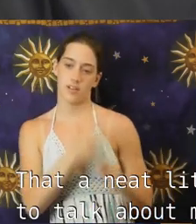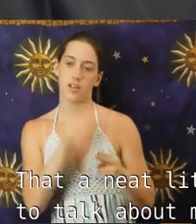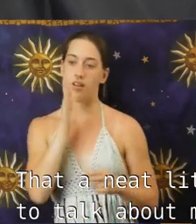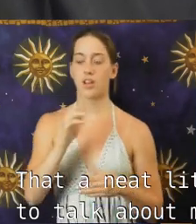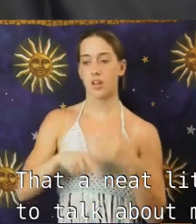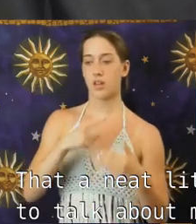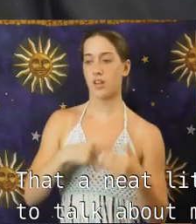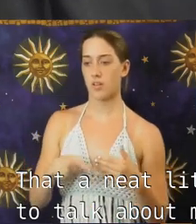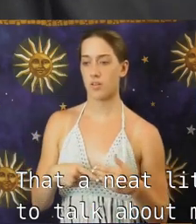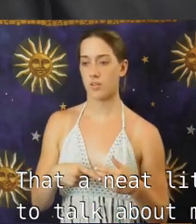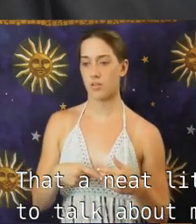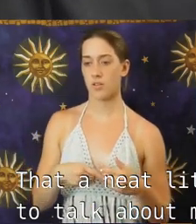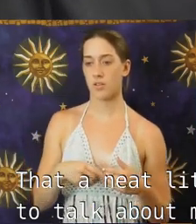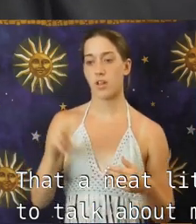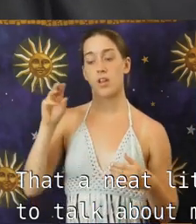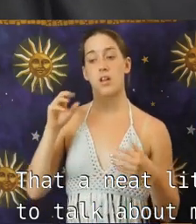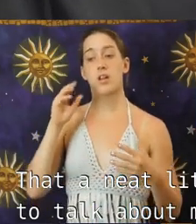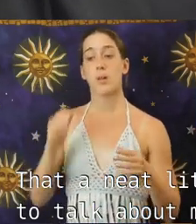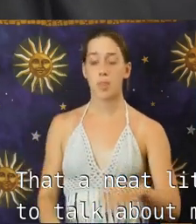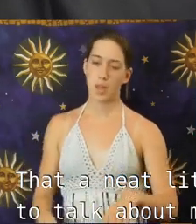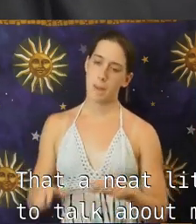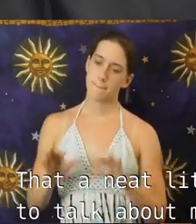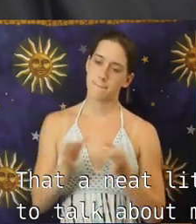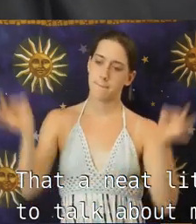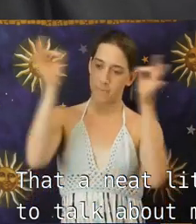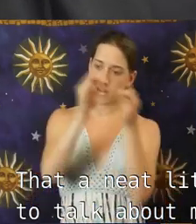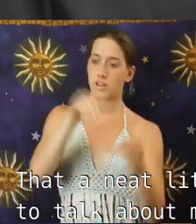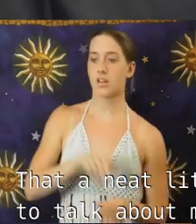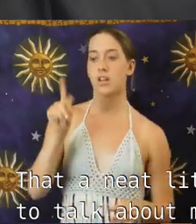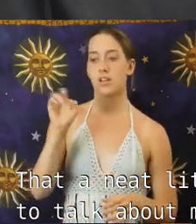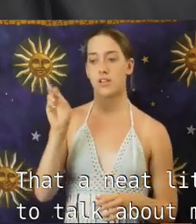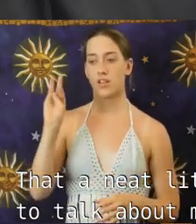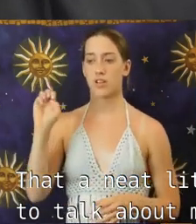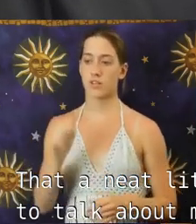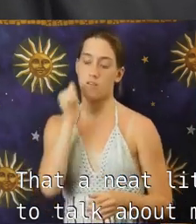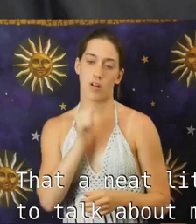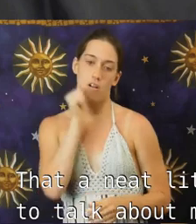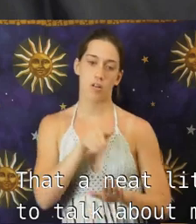kind of a neat little segue into something else